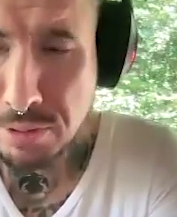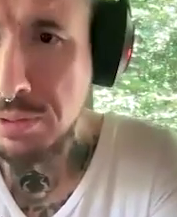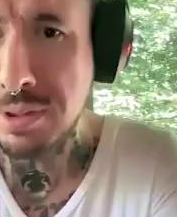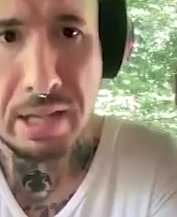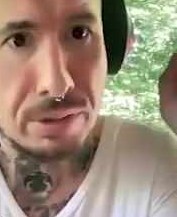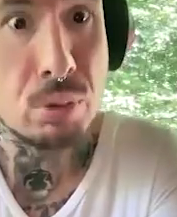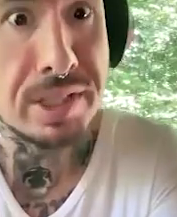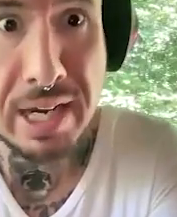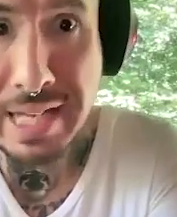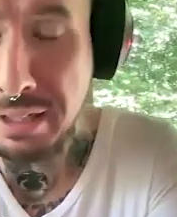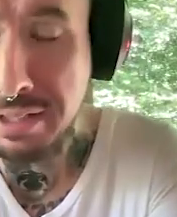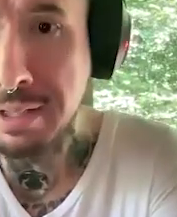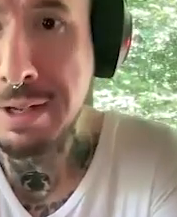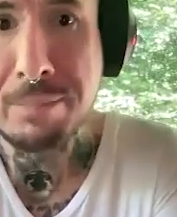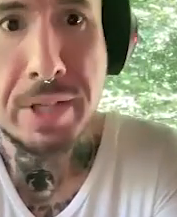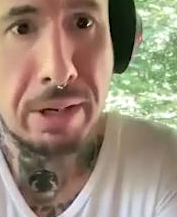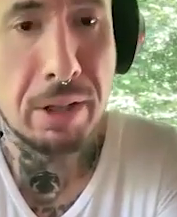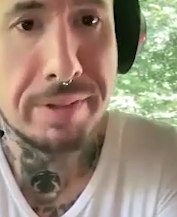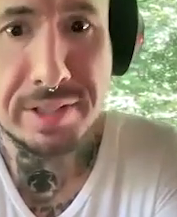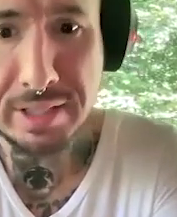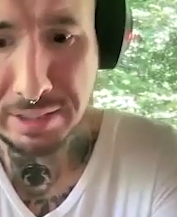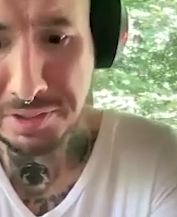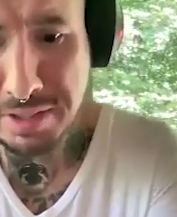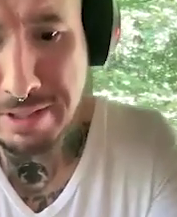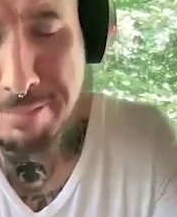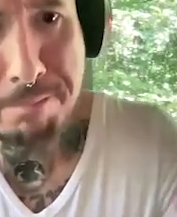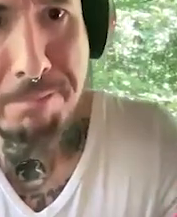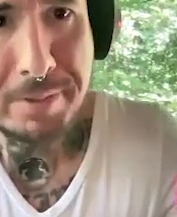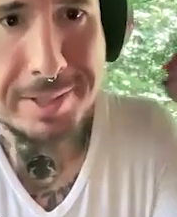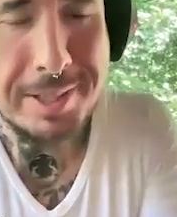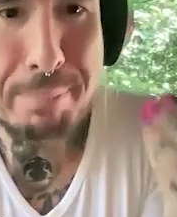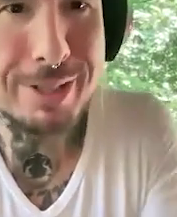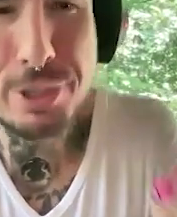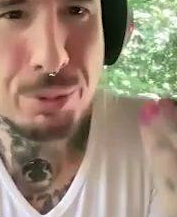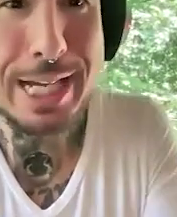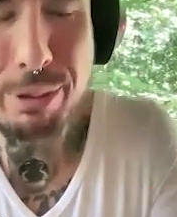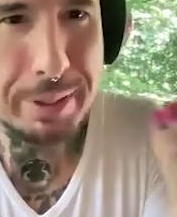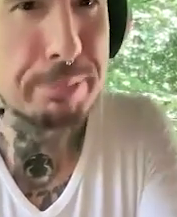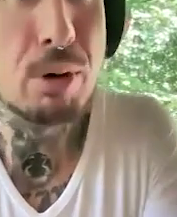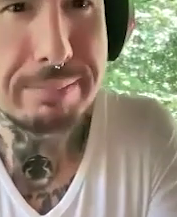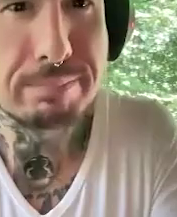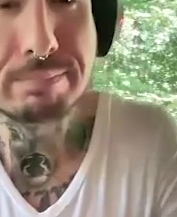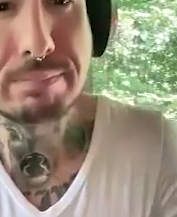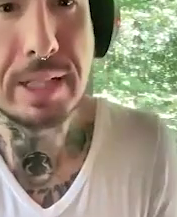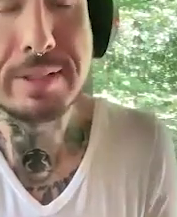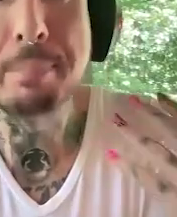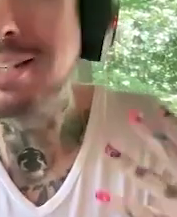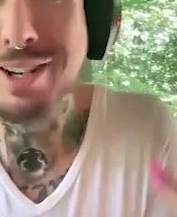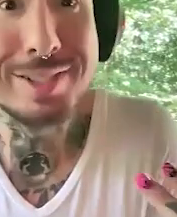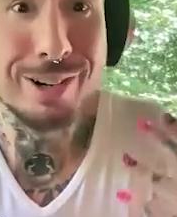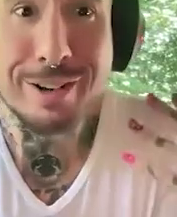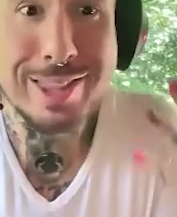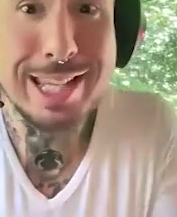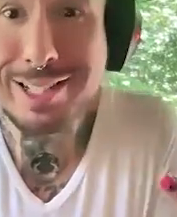and substance use and suicidality and all of these things. It's not because we're inherently broken. It's